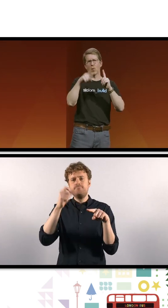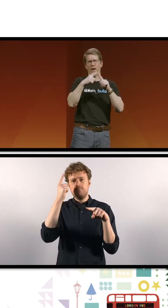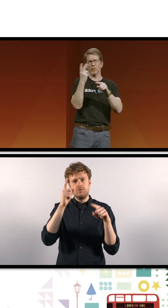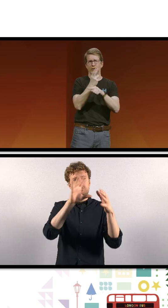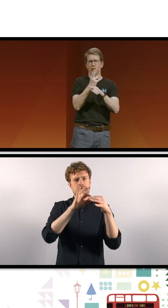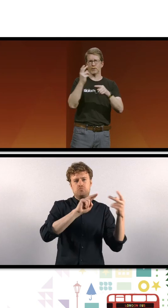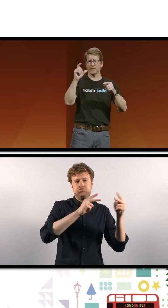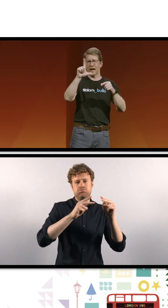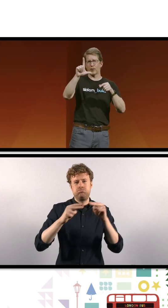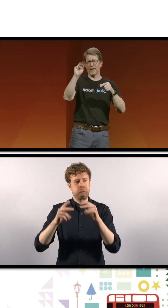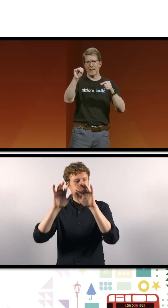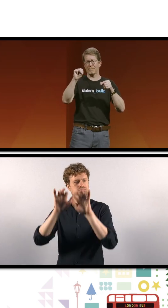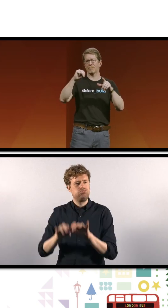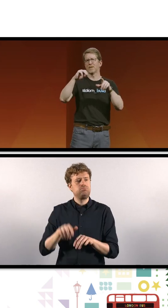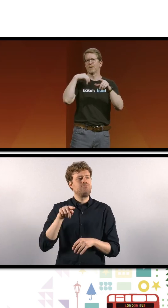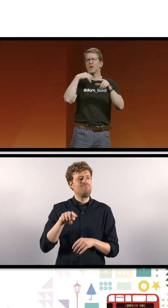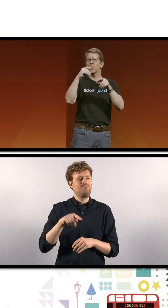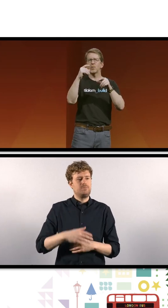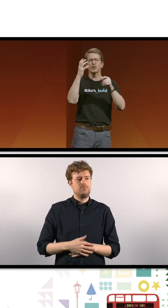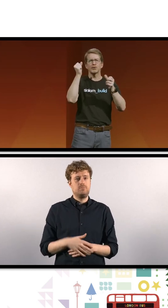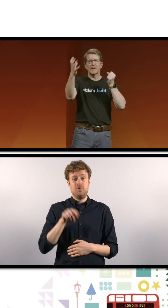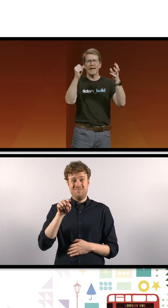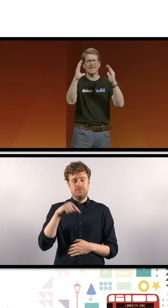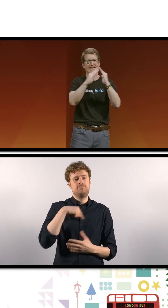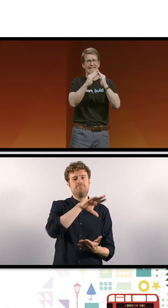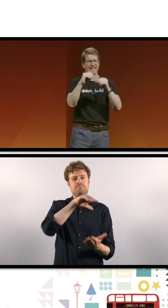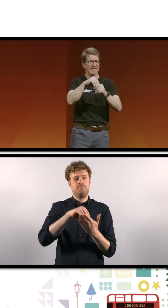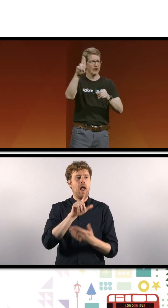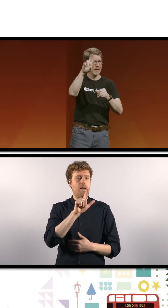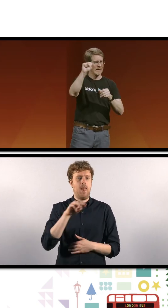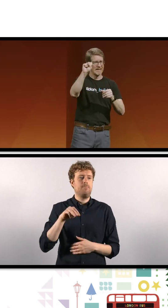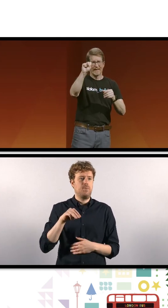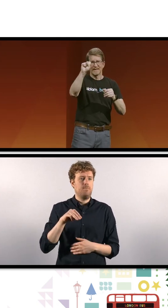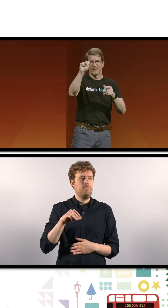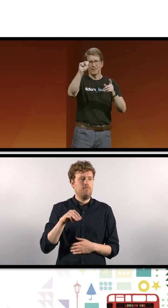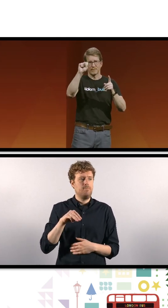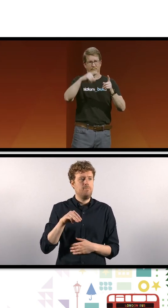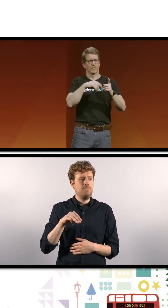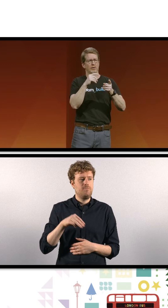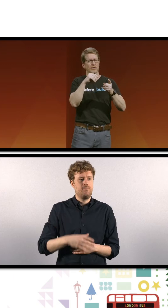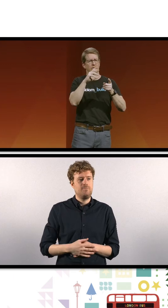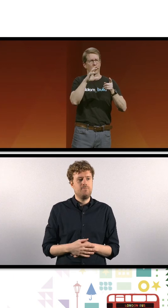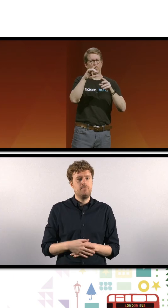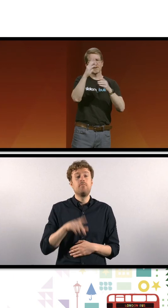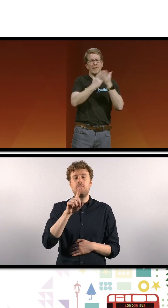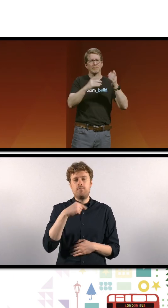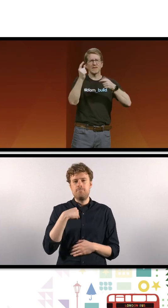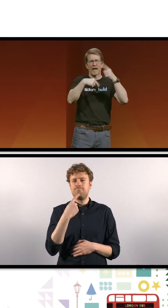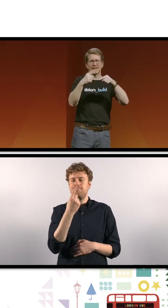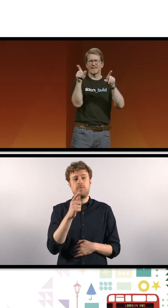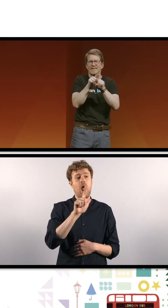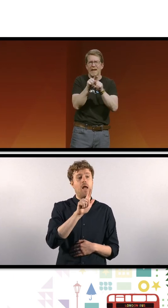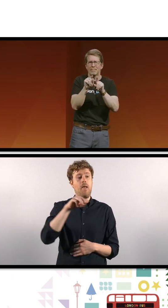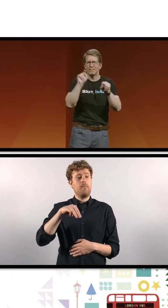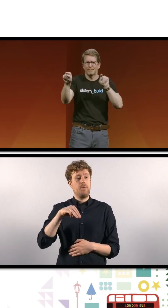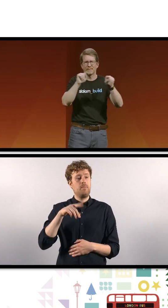Also, I wanted to add that the LLM, when we're using that for signing cities, for example, in the United